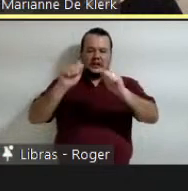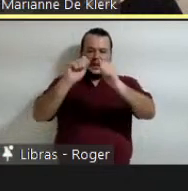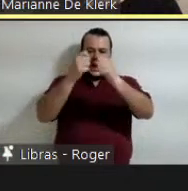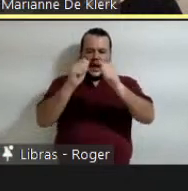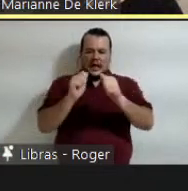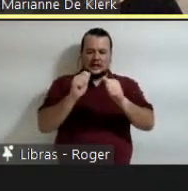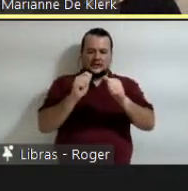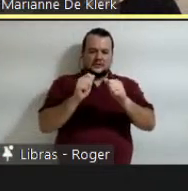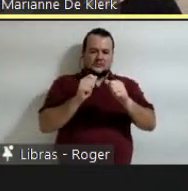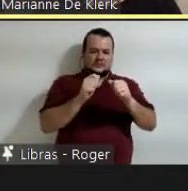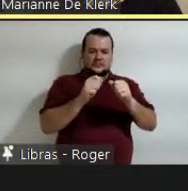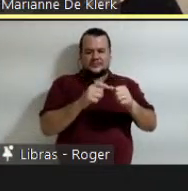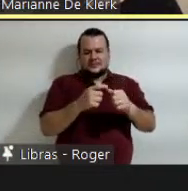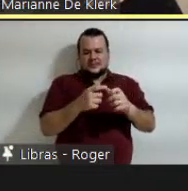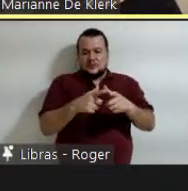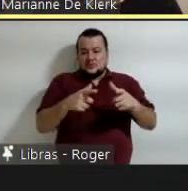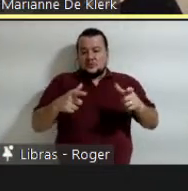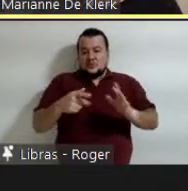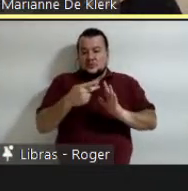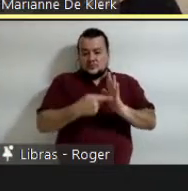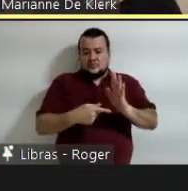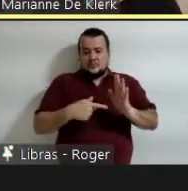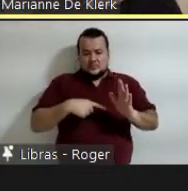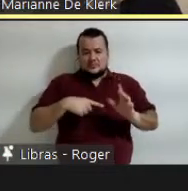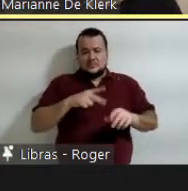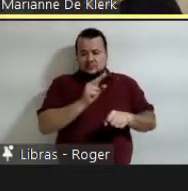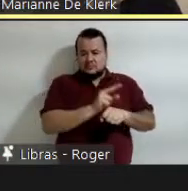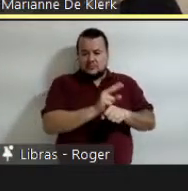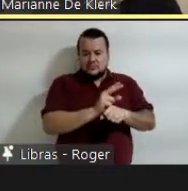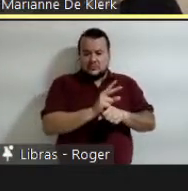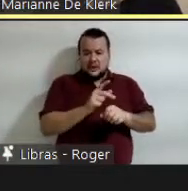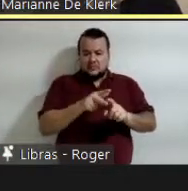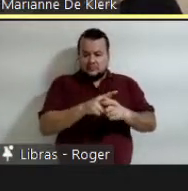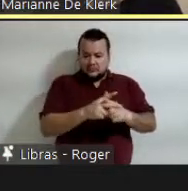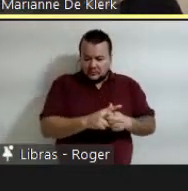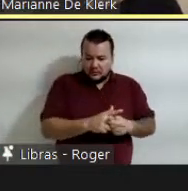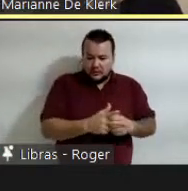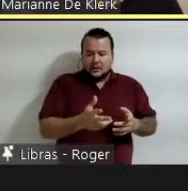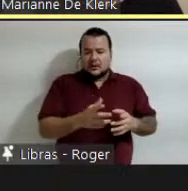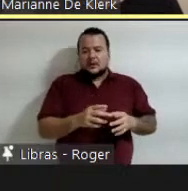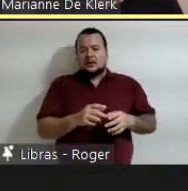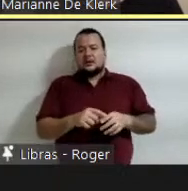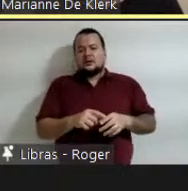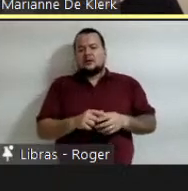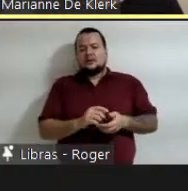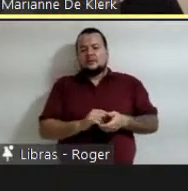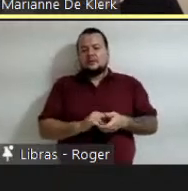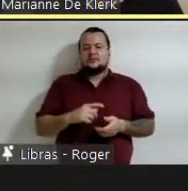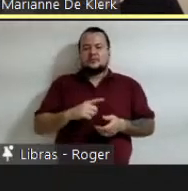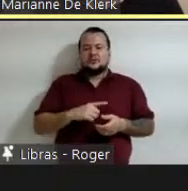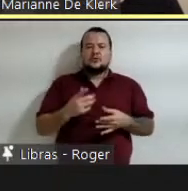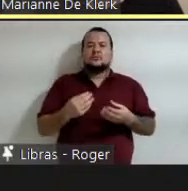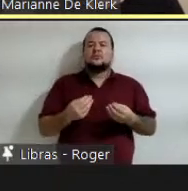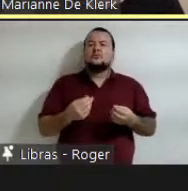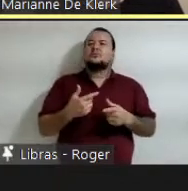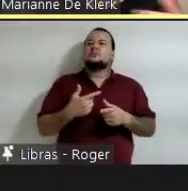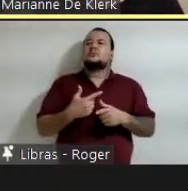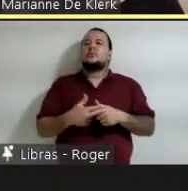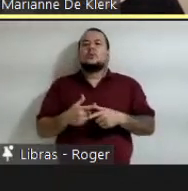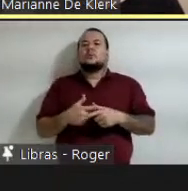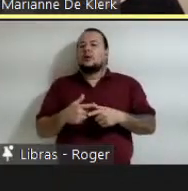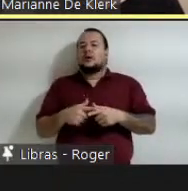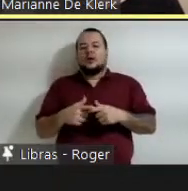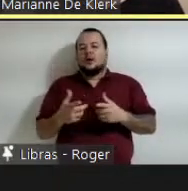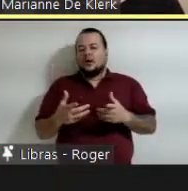the 1980s, due to sanctions, really big problems with apartheid and international resistance, development in the inner city stagnated. A lot of